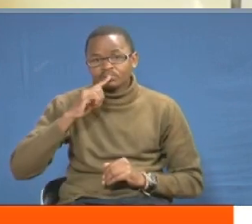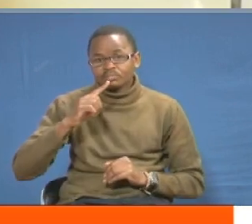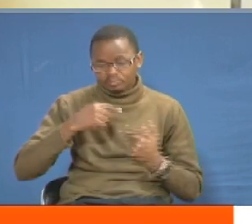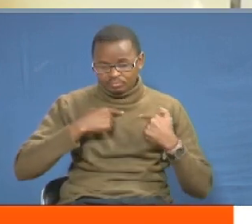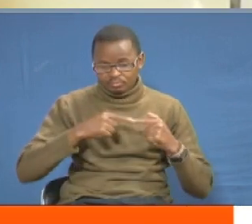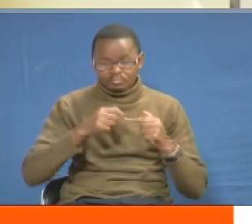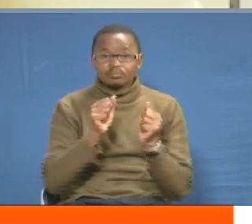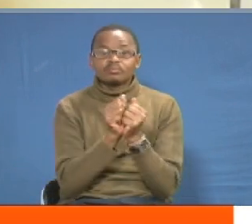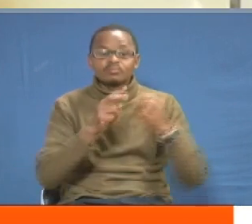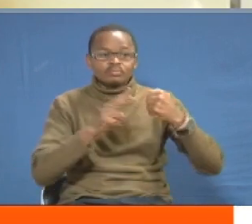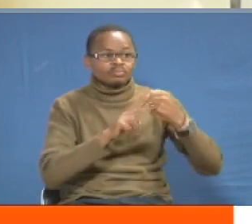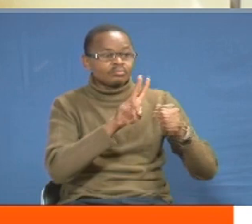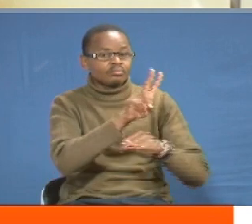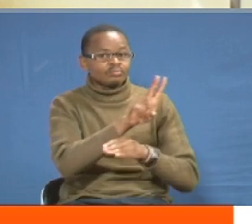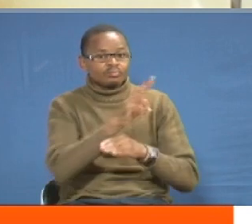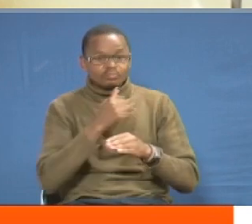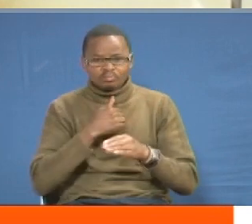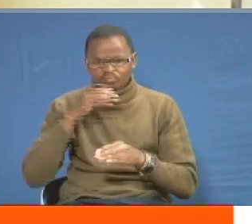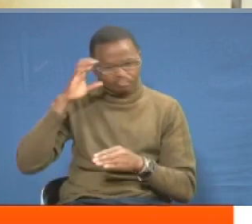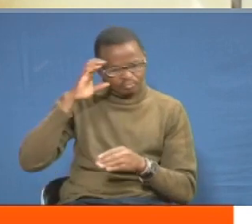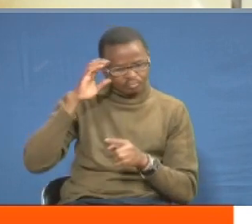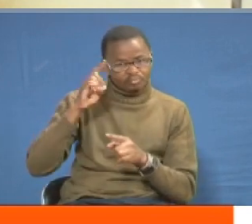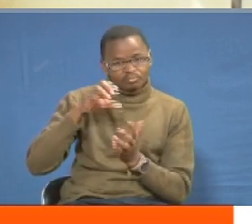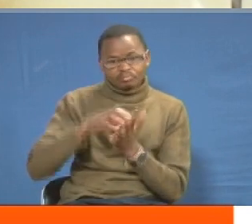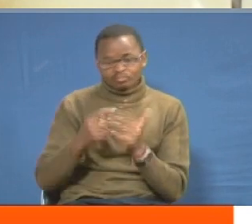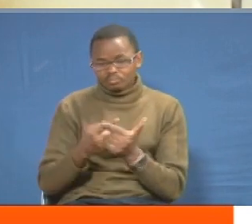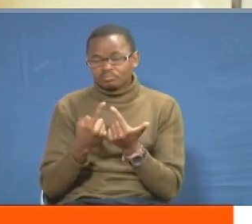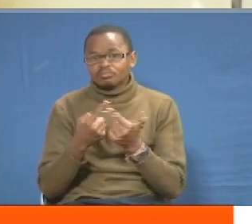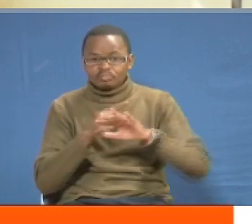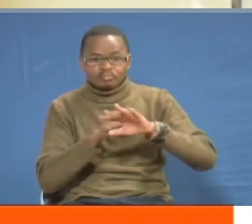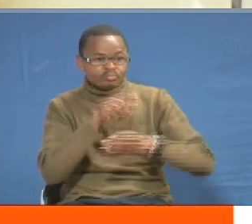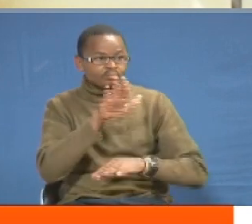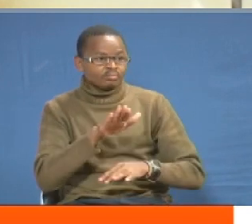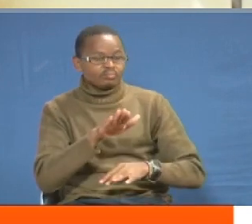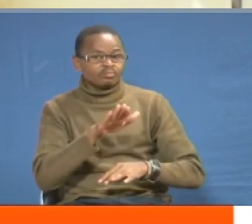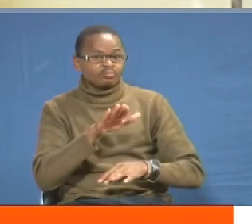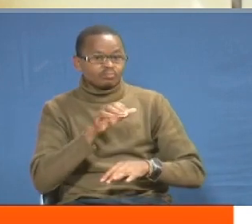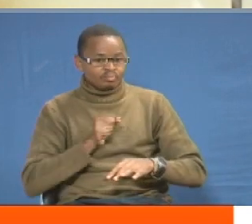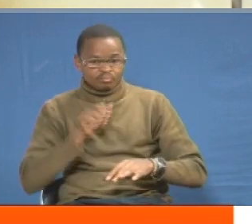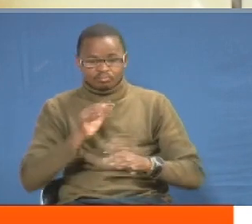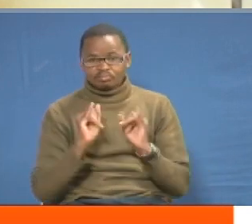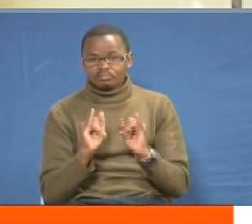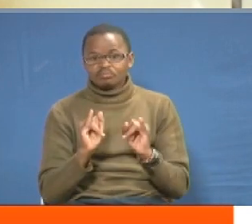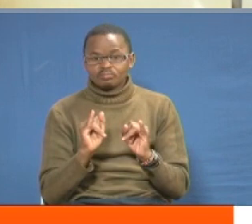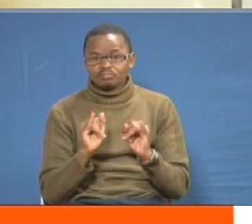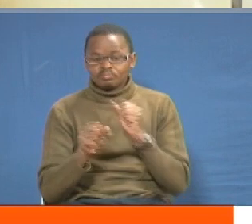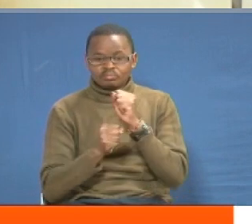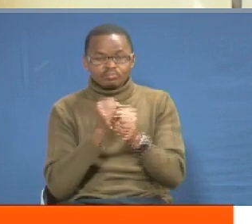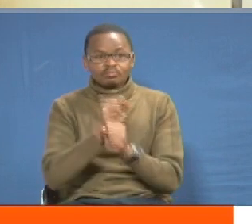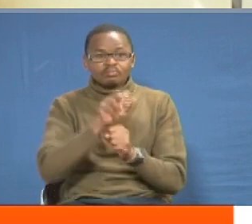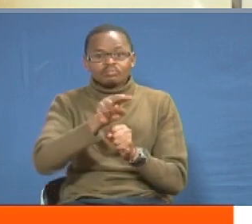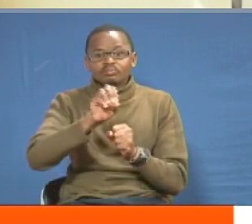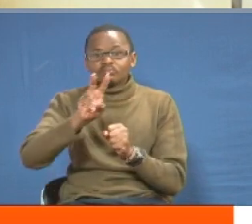mentioned that since 1972, you have had cases of violence when it comes to women and girls. And now that you're in the